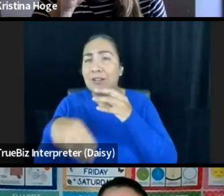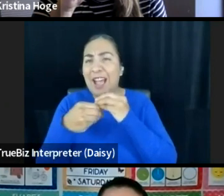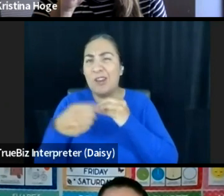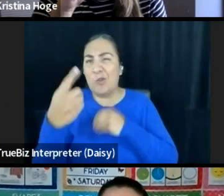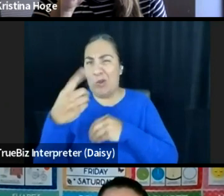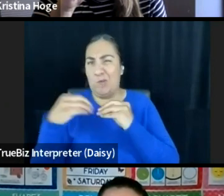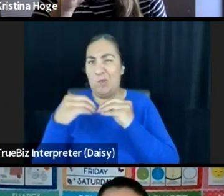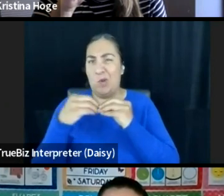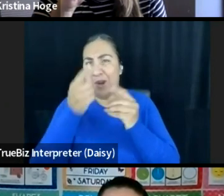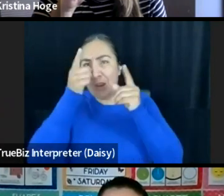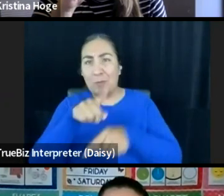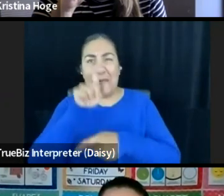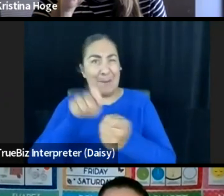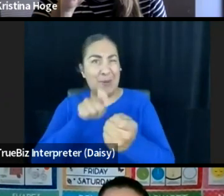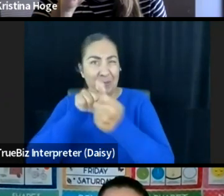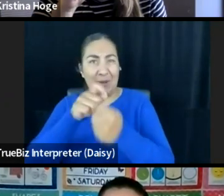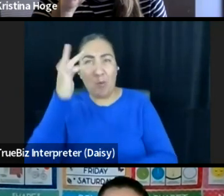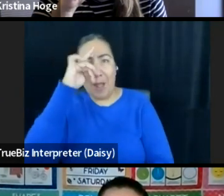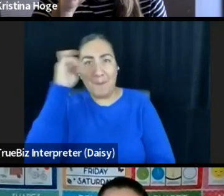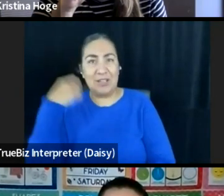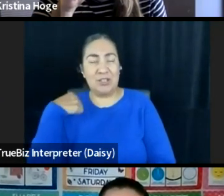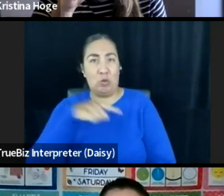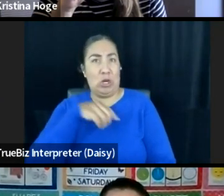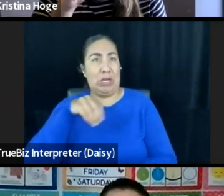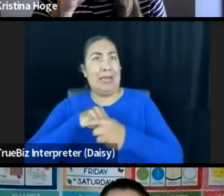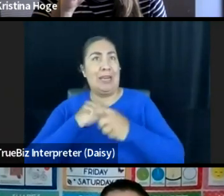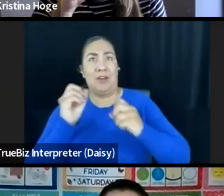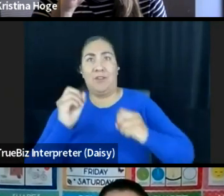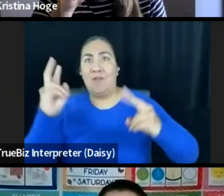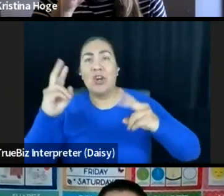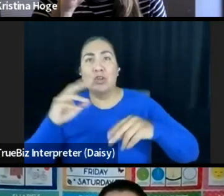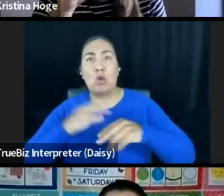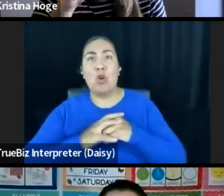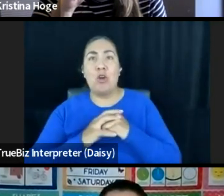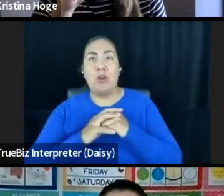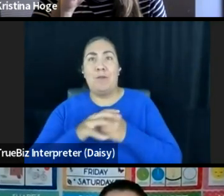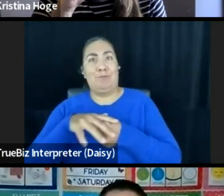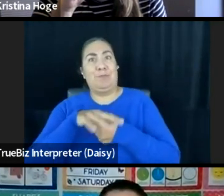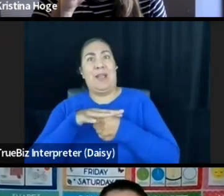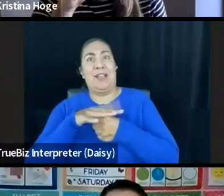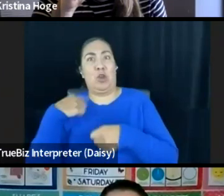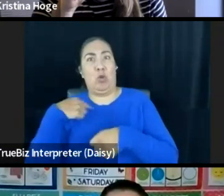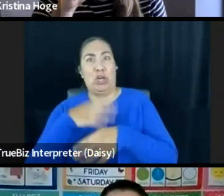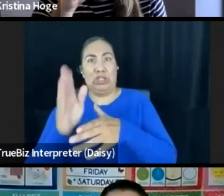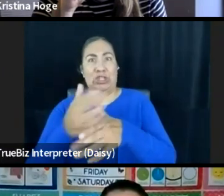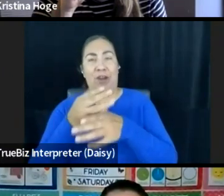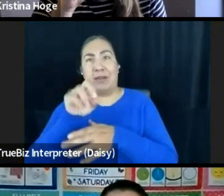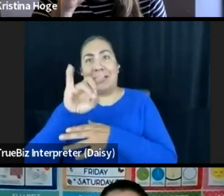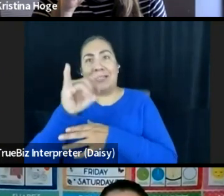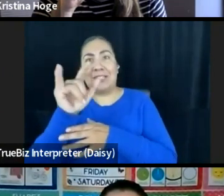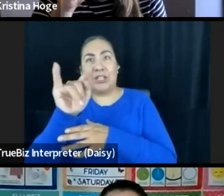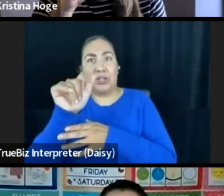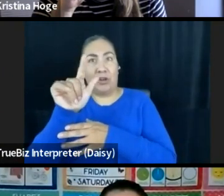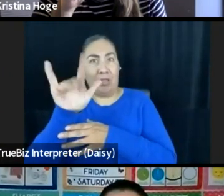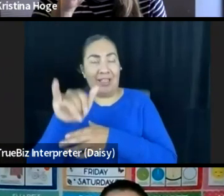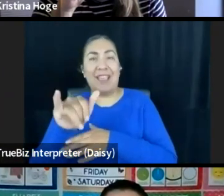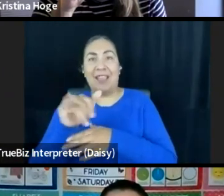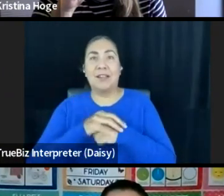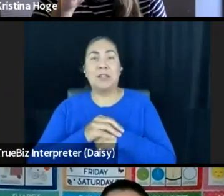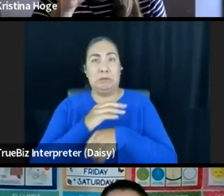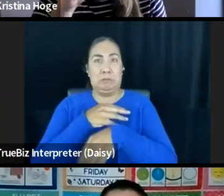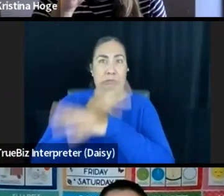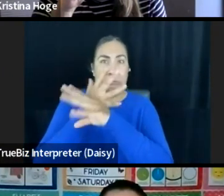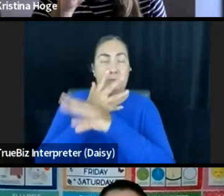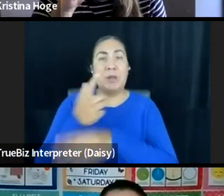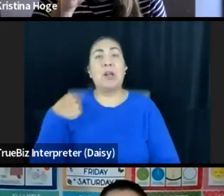particularly because we are in a virtual space and we're sharing digitally, that we prioritize